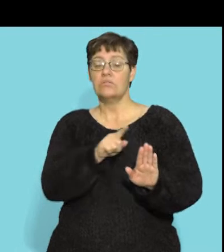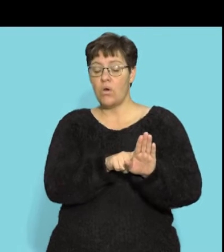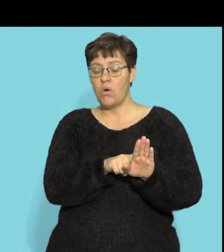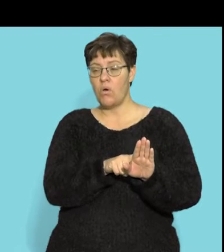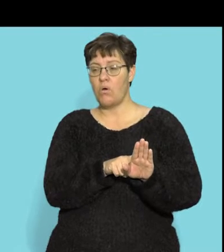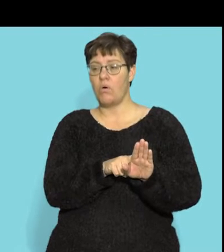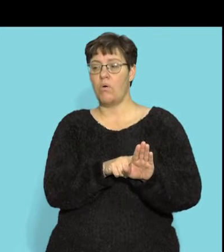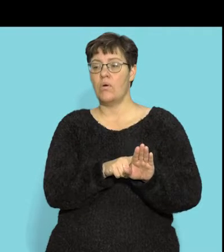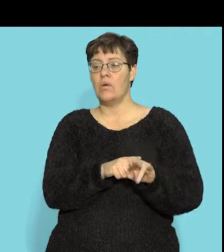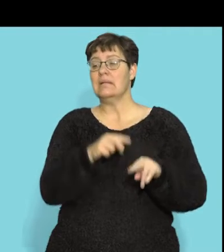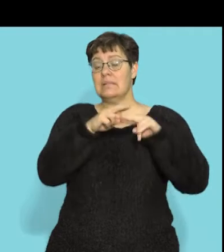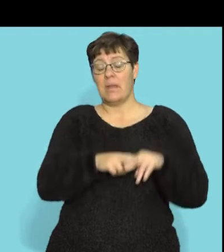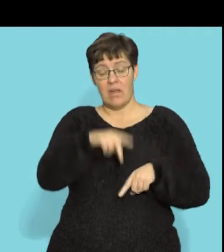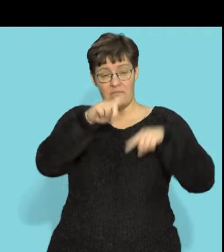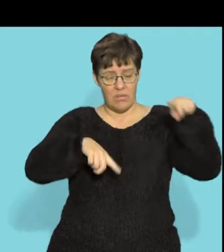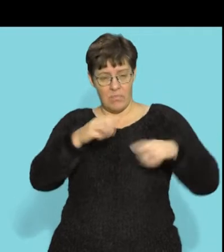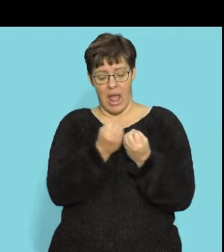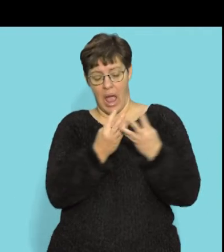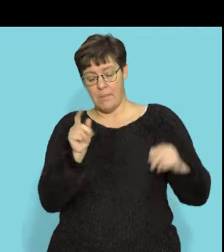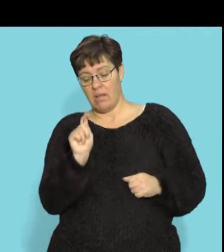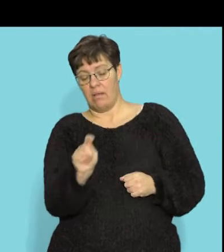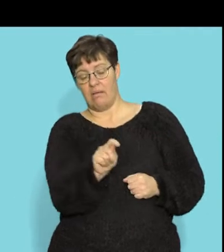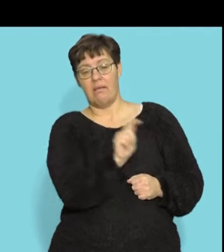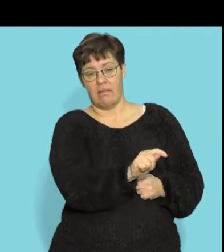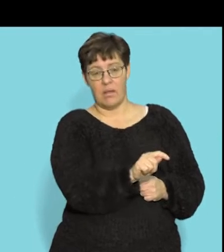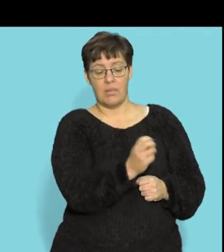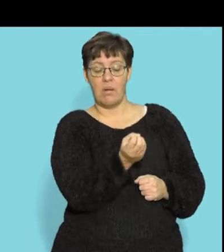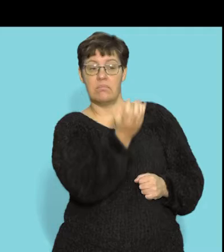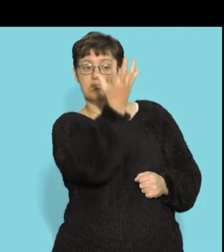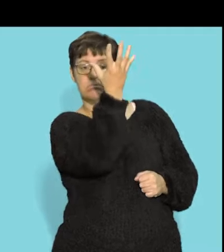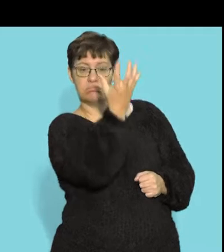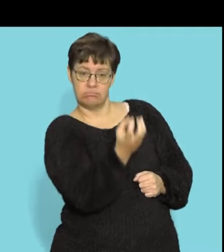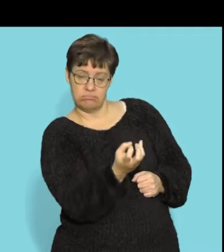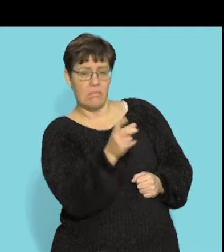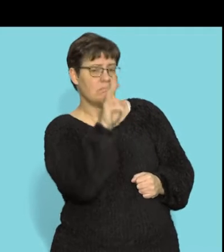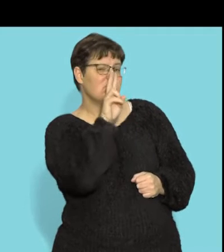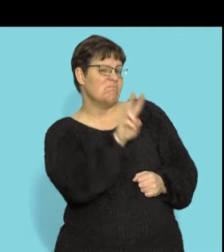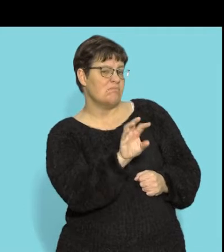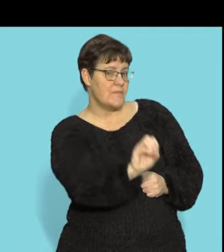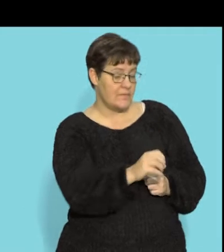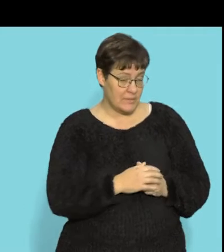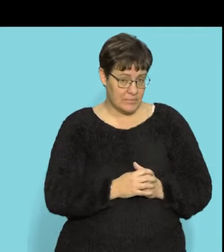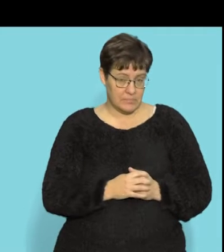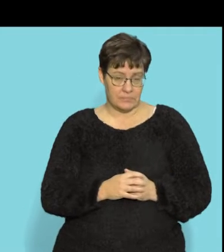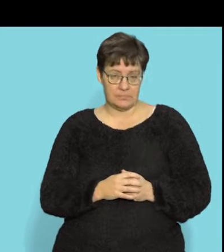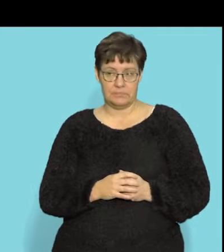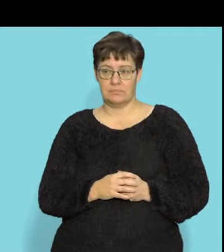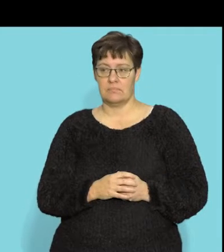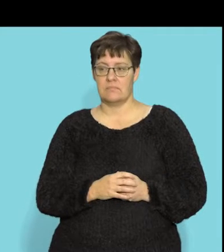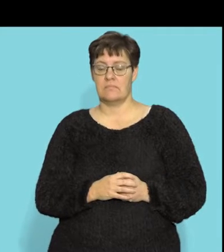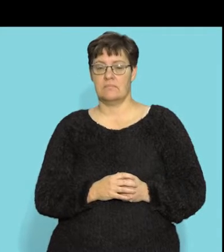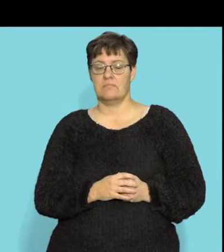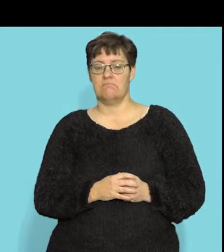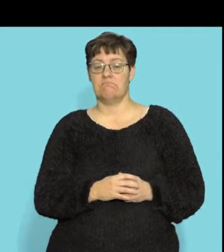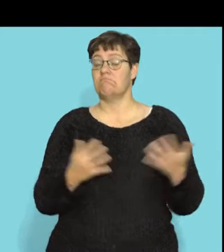dependent variable, or the response to changing the number of light bulbs, is actually the brightness of the bulbs in that circuit,